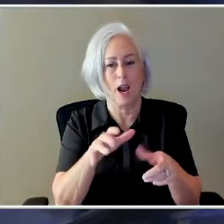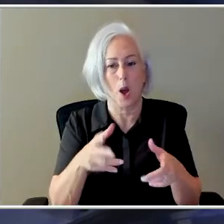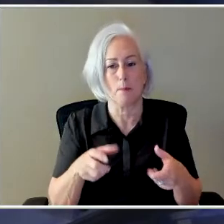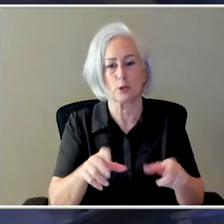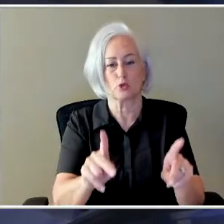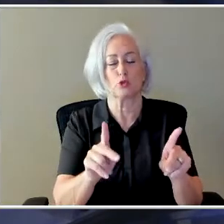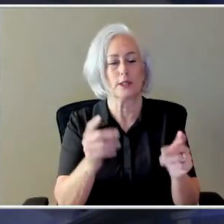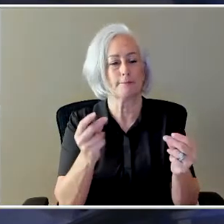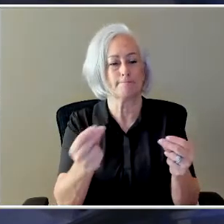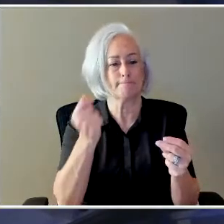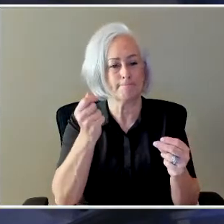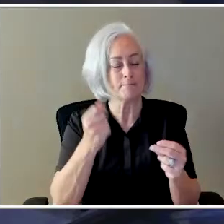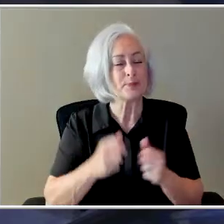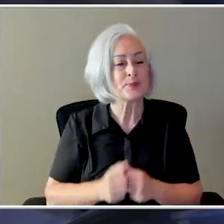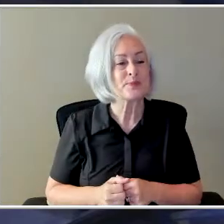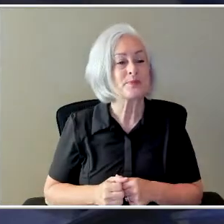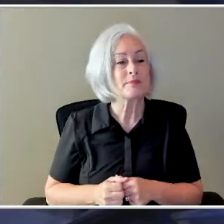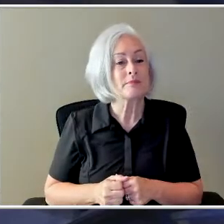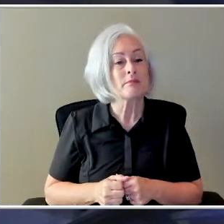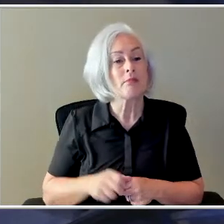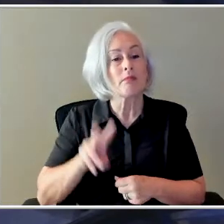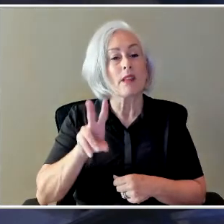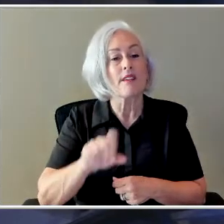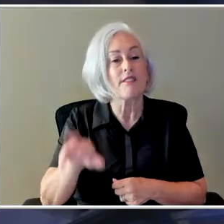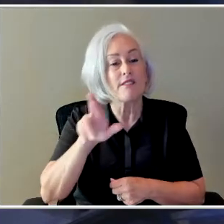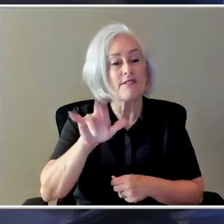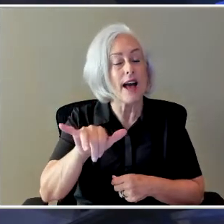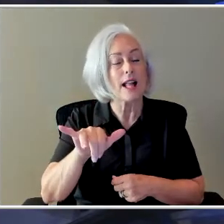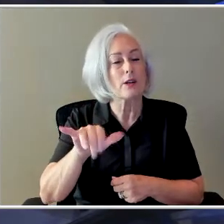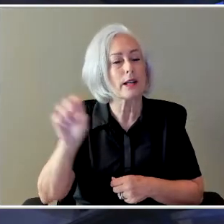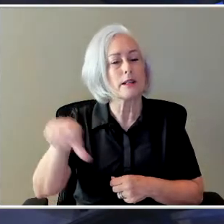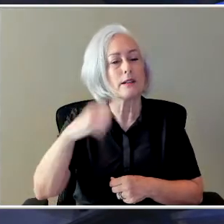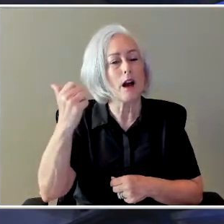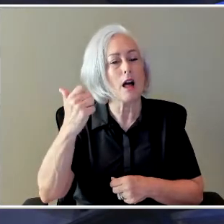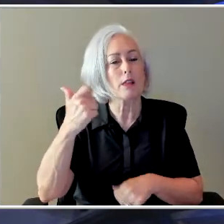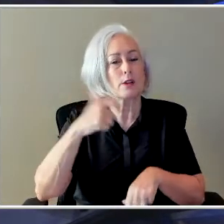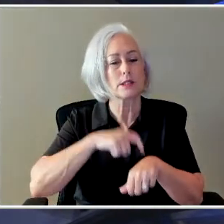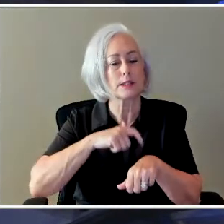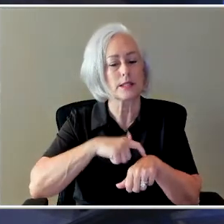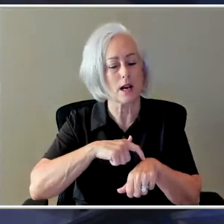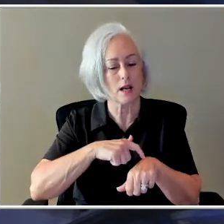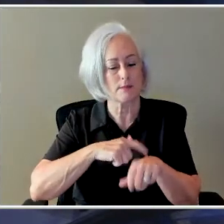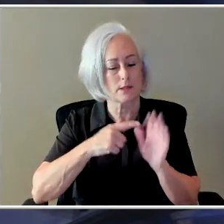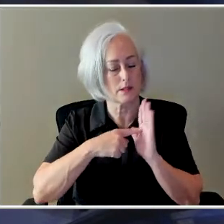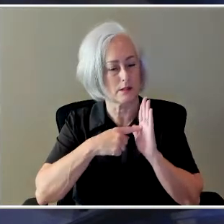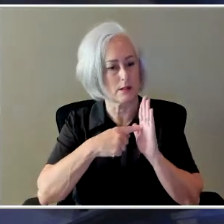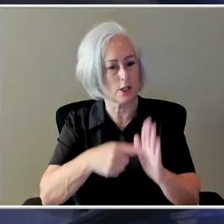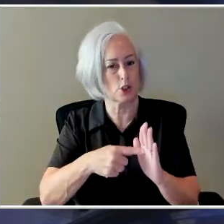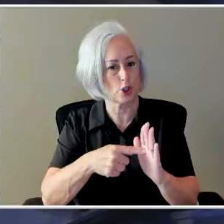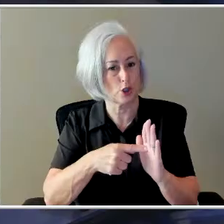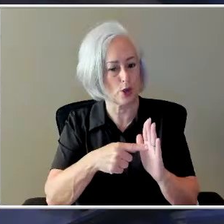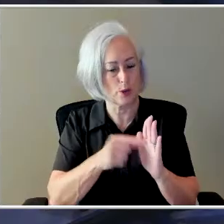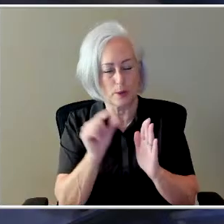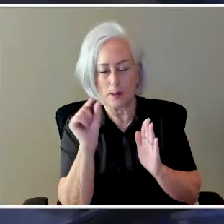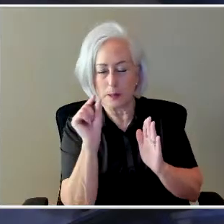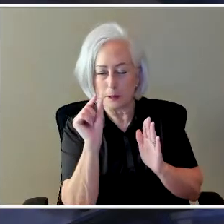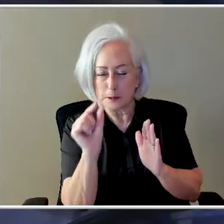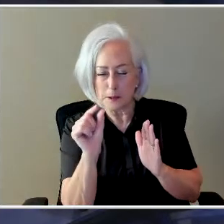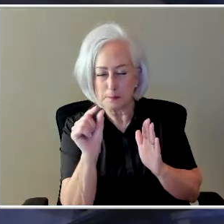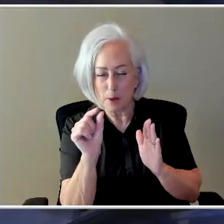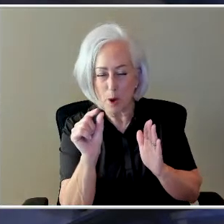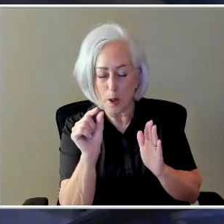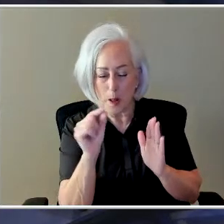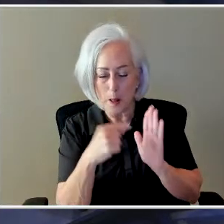were some of the other big turning points that you remember that showed just maybe some small signs and then maybe eventually the big signs that